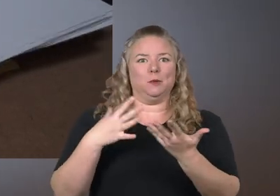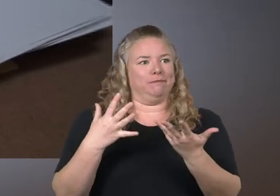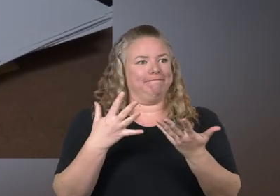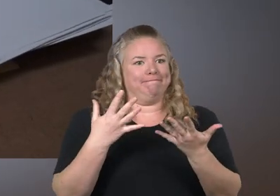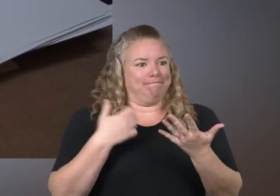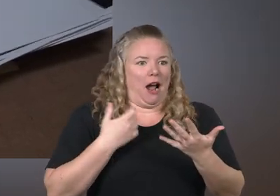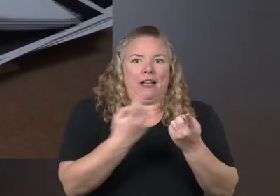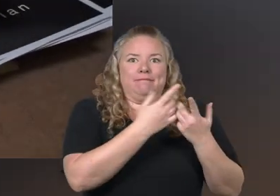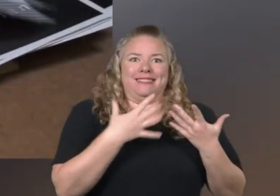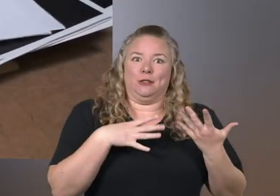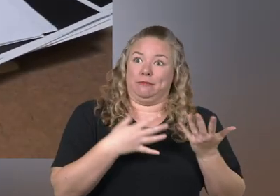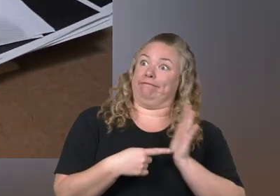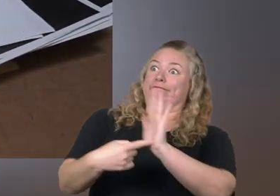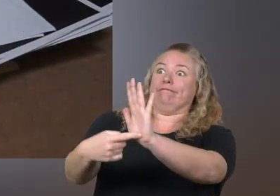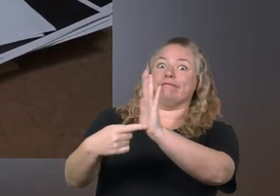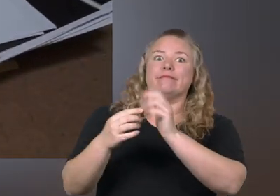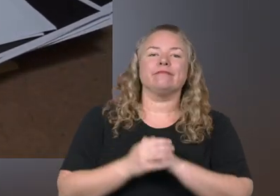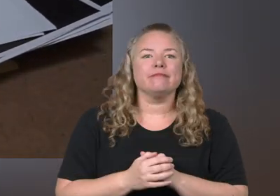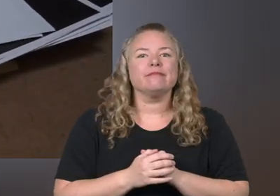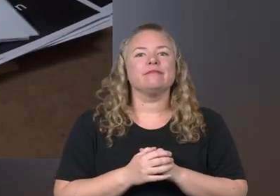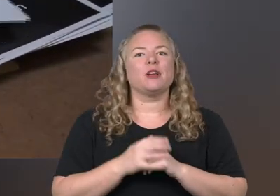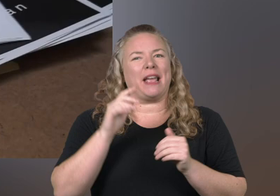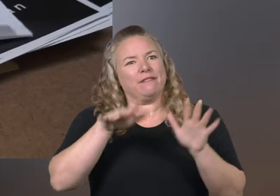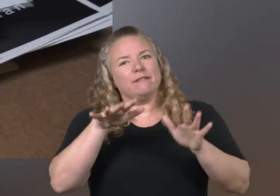So you've got to show some work.